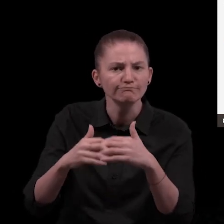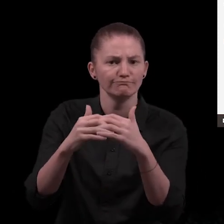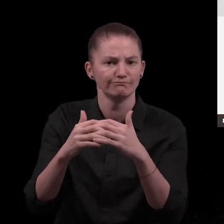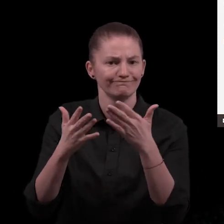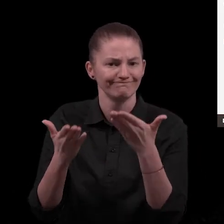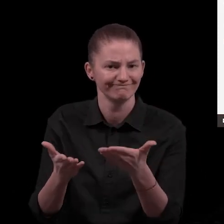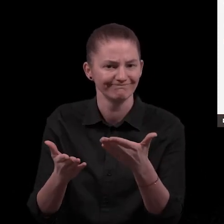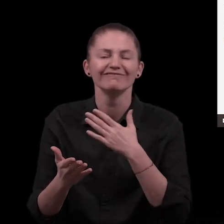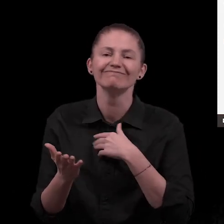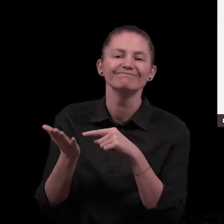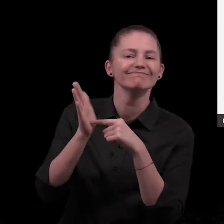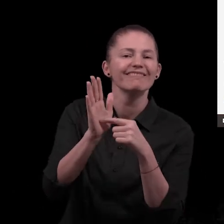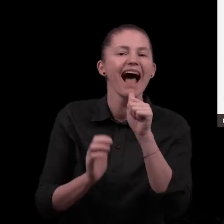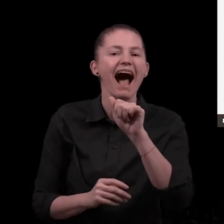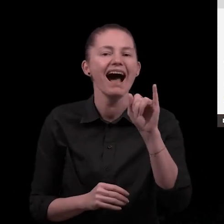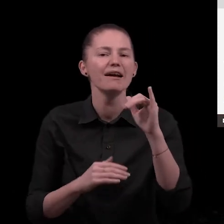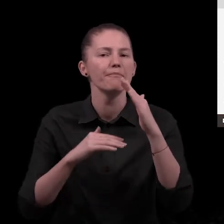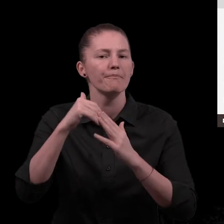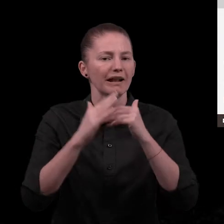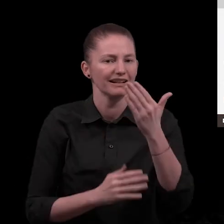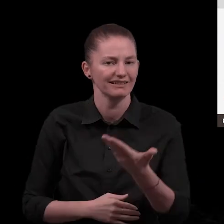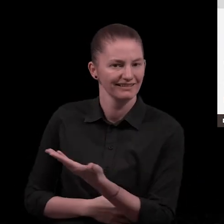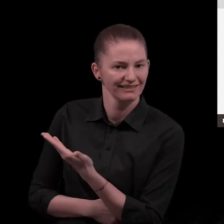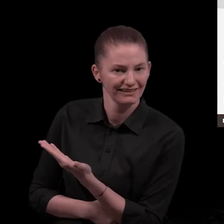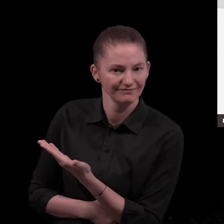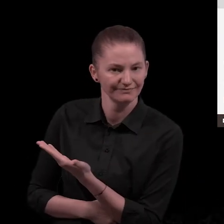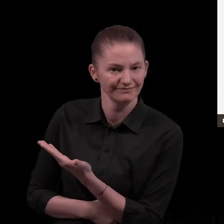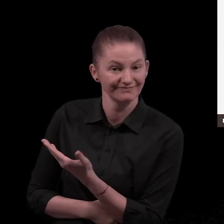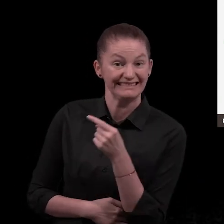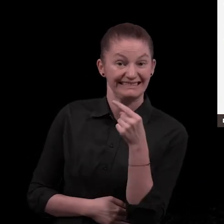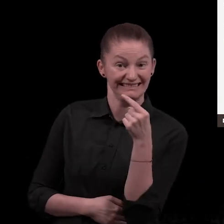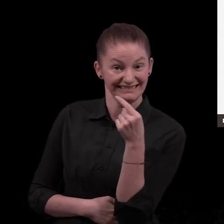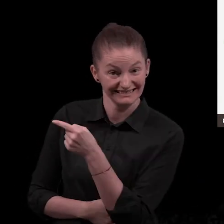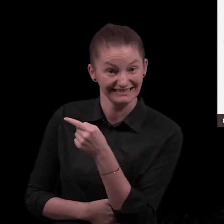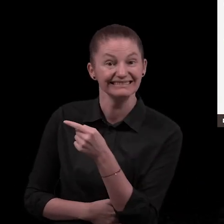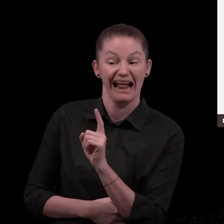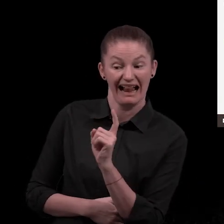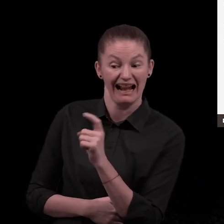AI Builder. So if I scroll down here and click on Build Model,